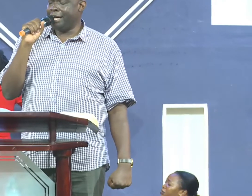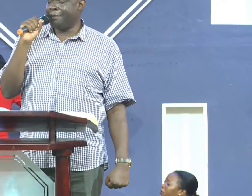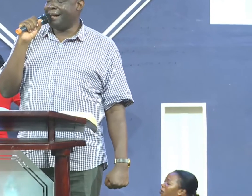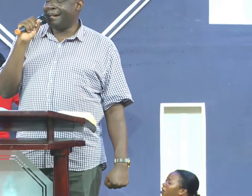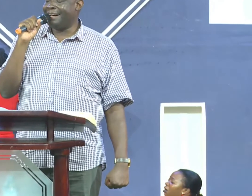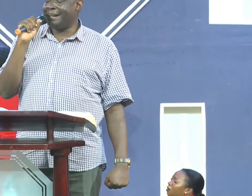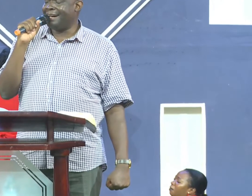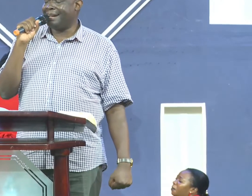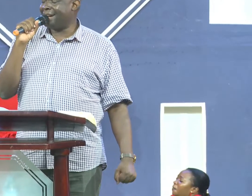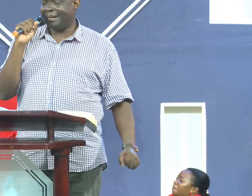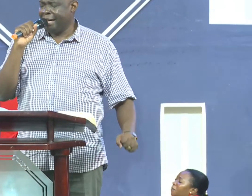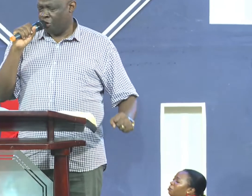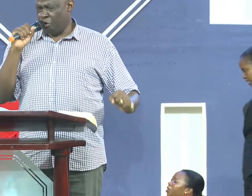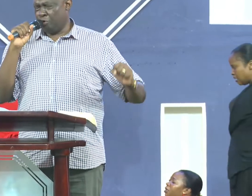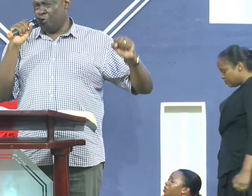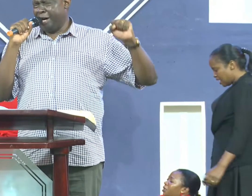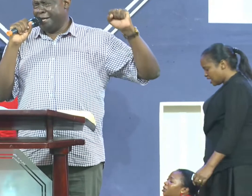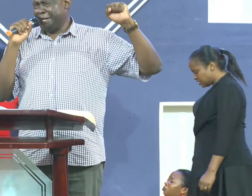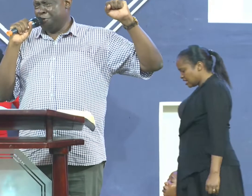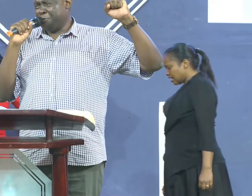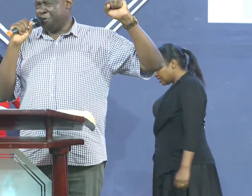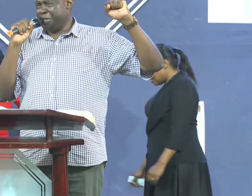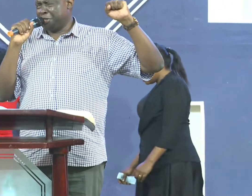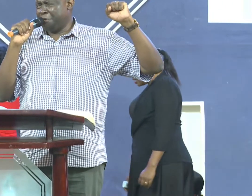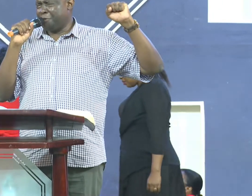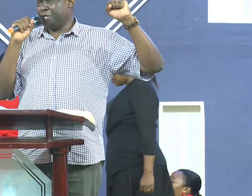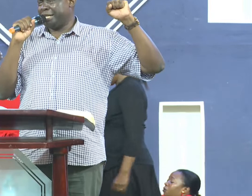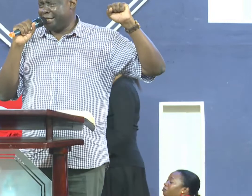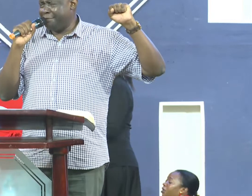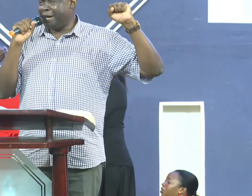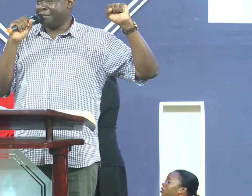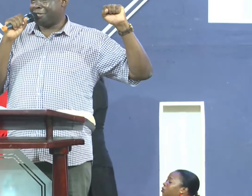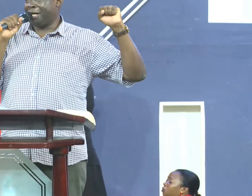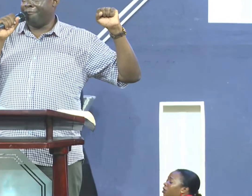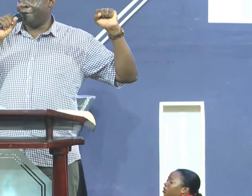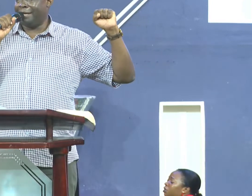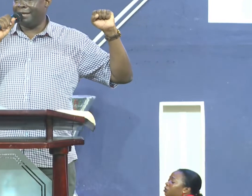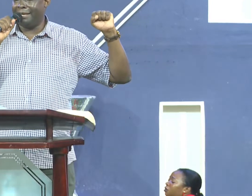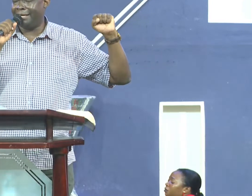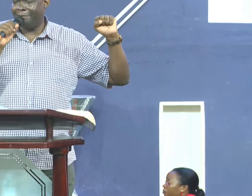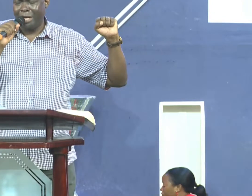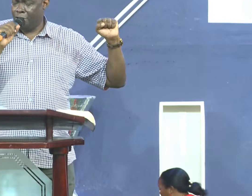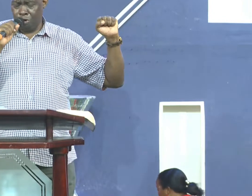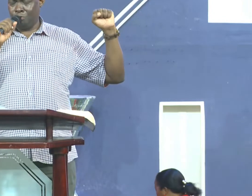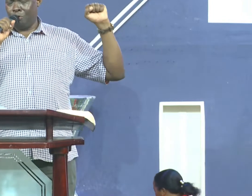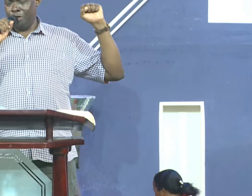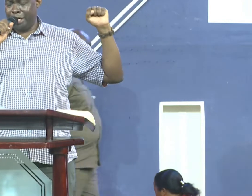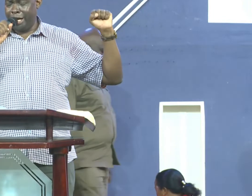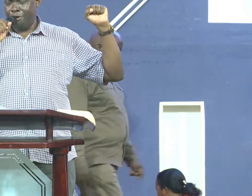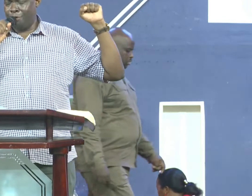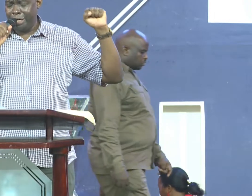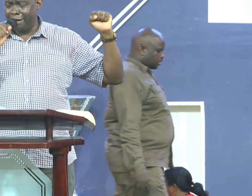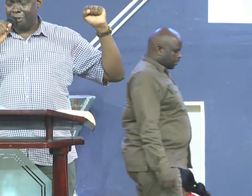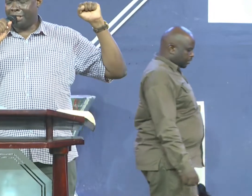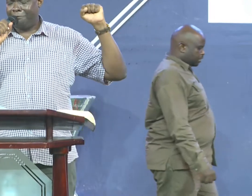otuwele mukama oku wanirira ukule suwa kotande maso kape oku